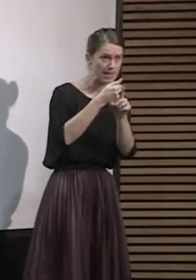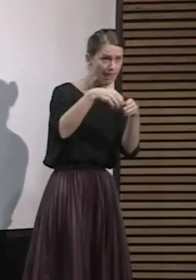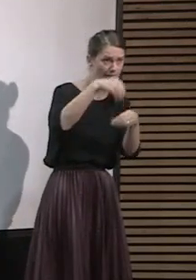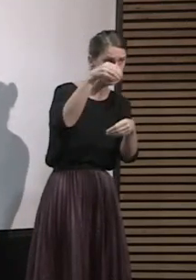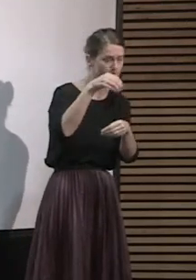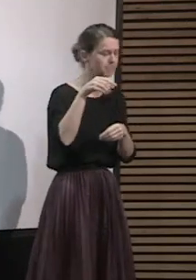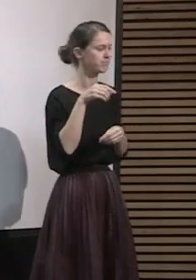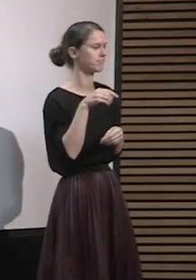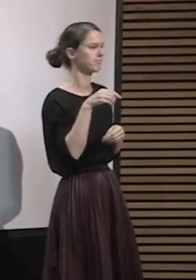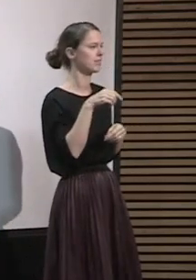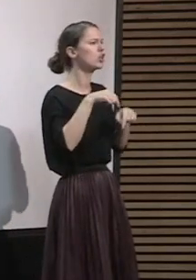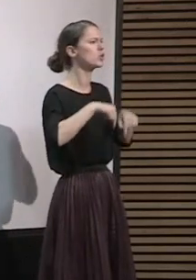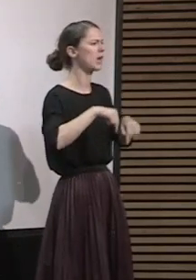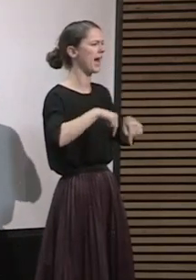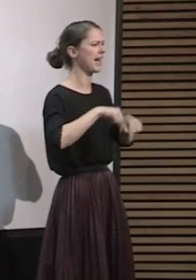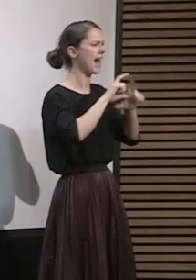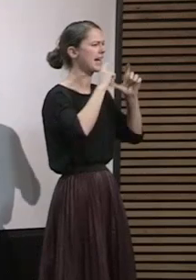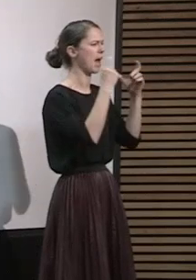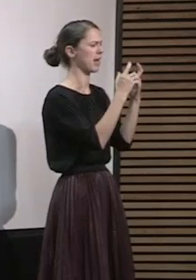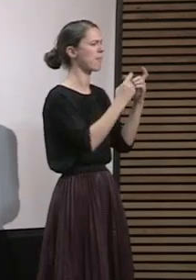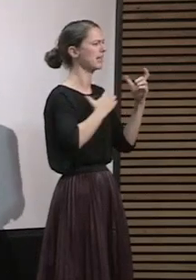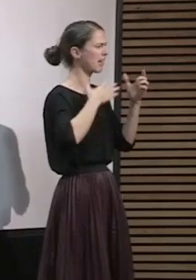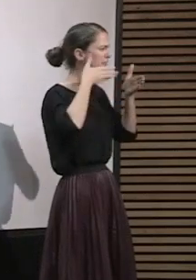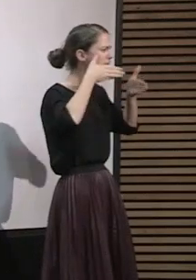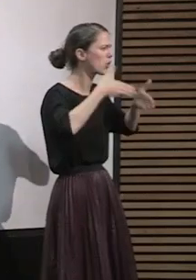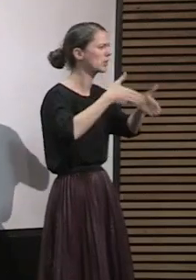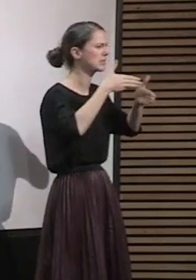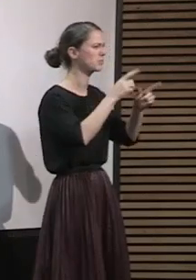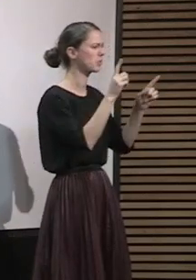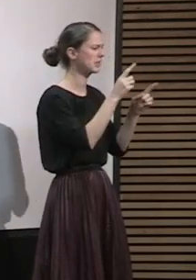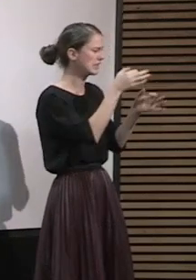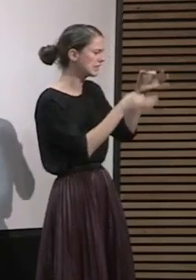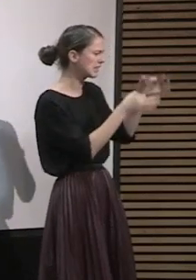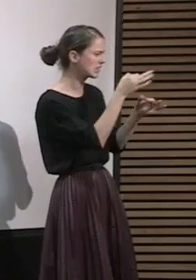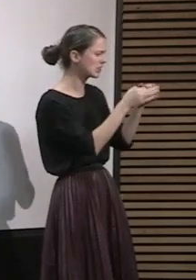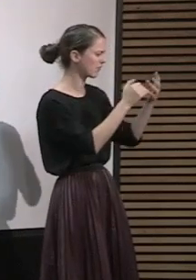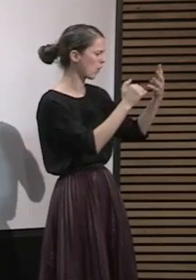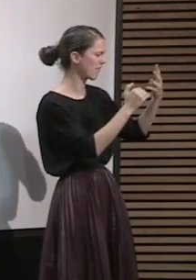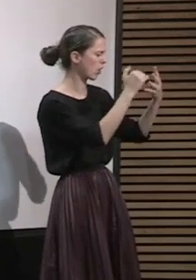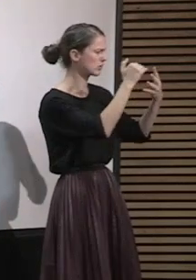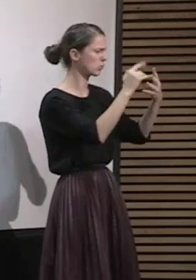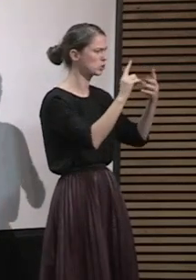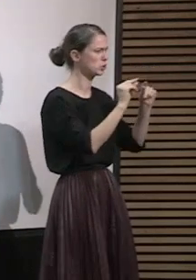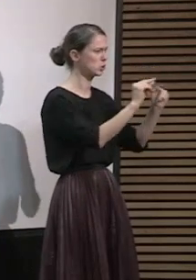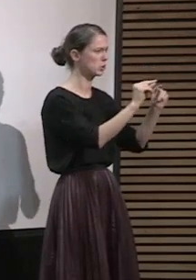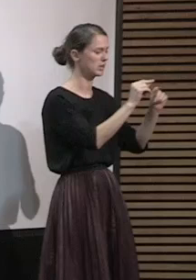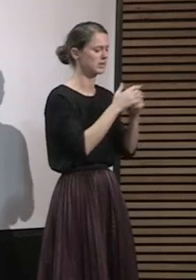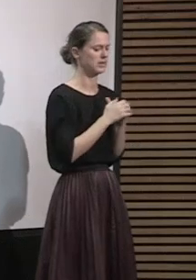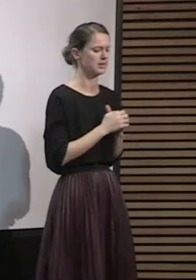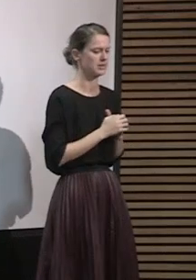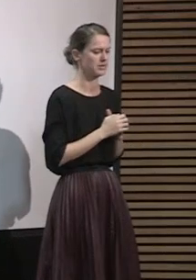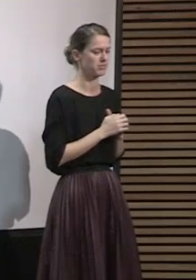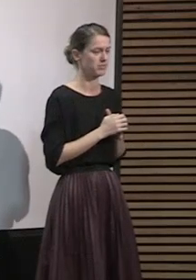for Cabinet, and indeed for myself, on the advice of the Director General, was what we do with alert levels. And so that's not a decision